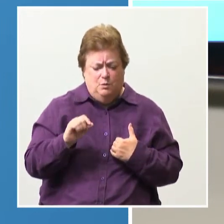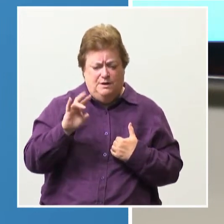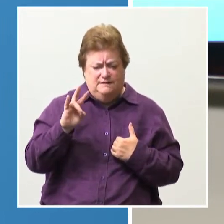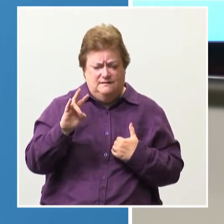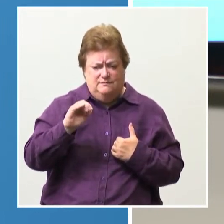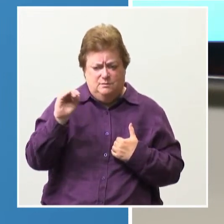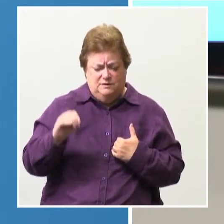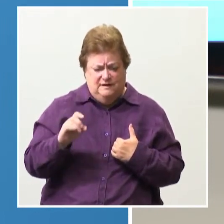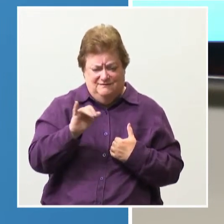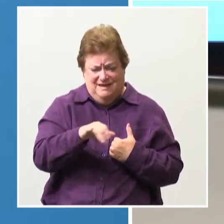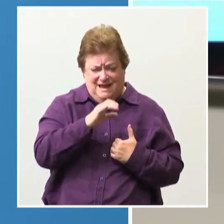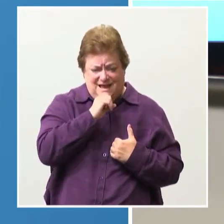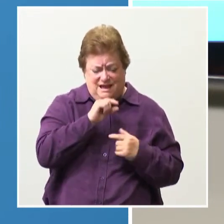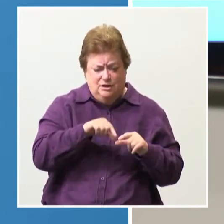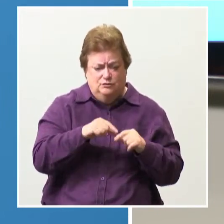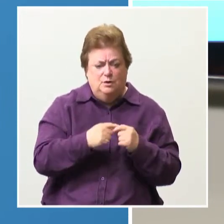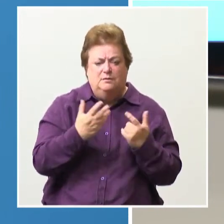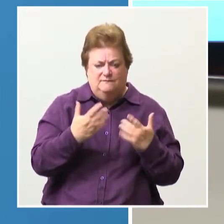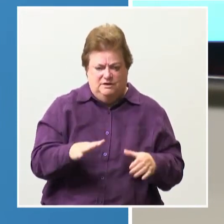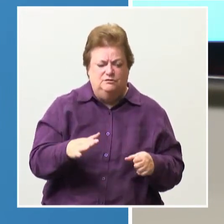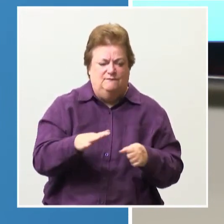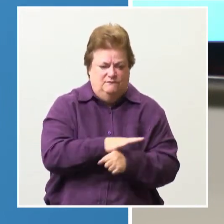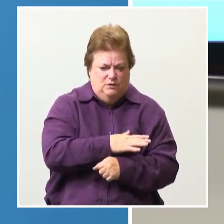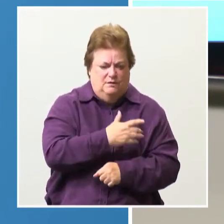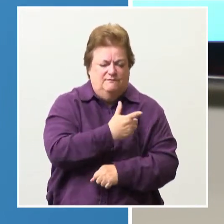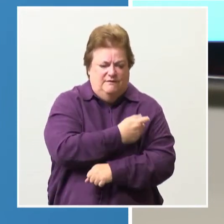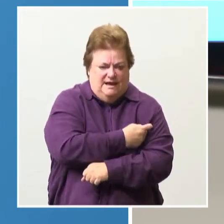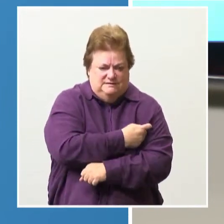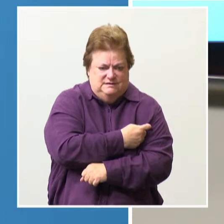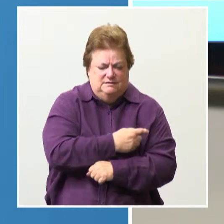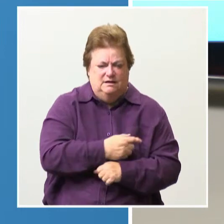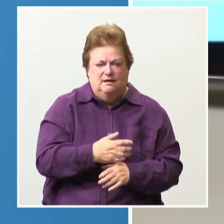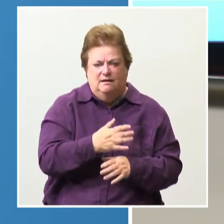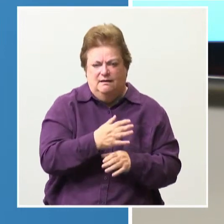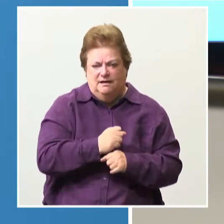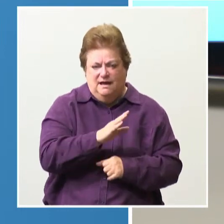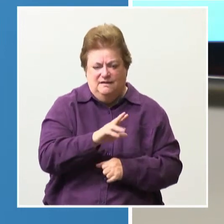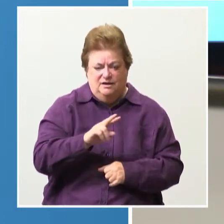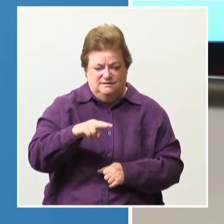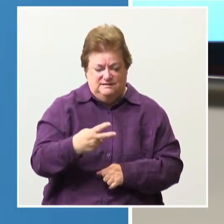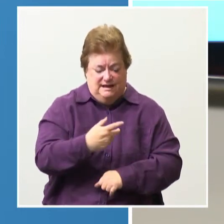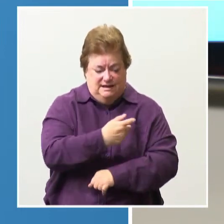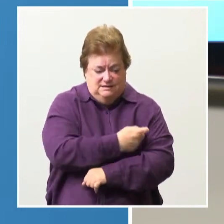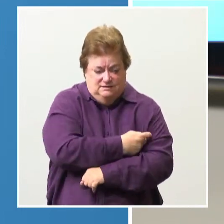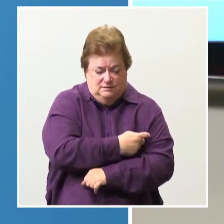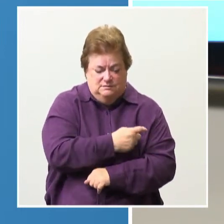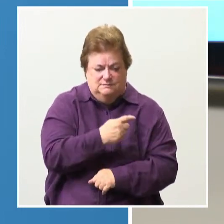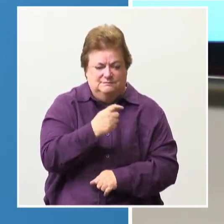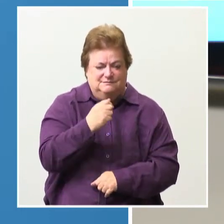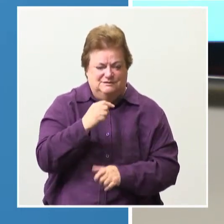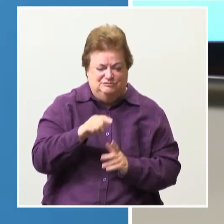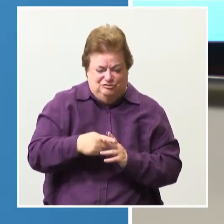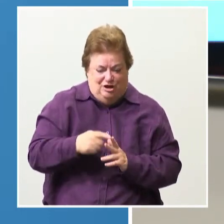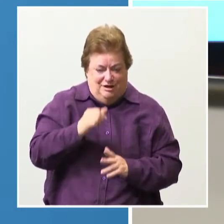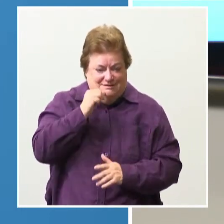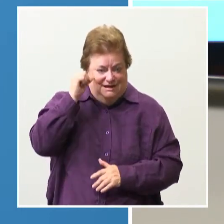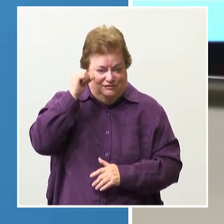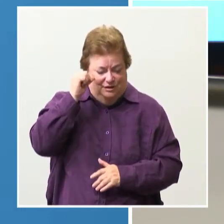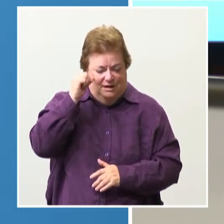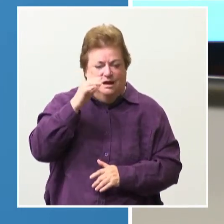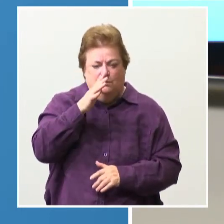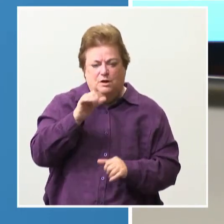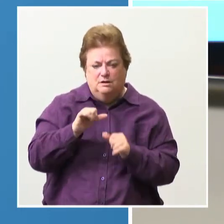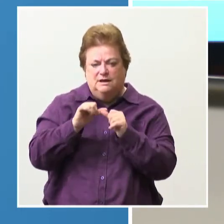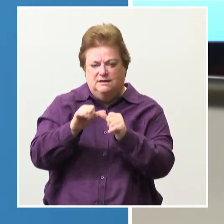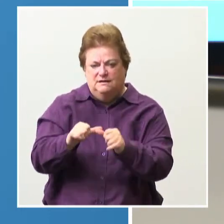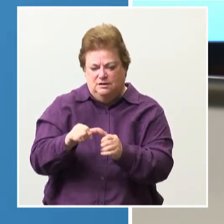4.7% of that age group that are fully vaccinated. They started receiving their second doses yesterday, and that'll continue